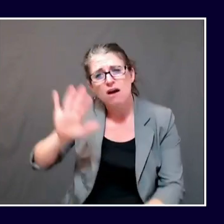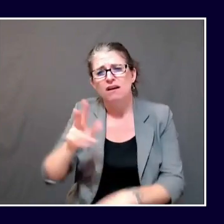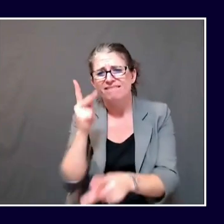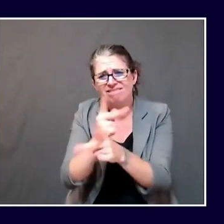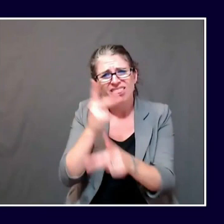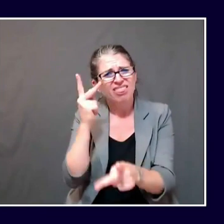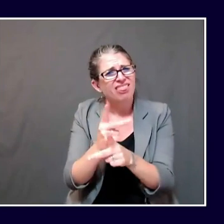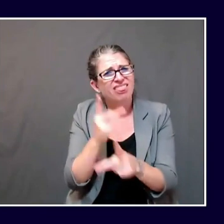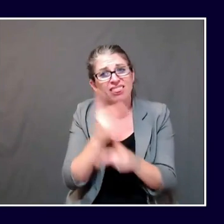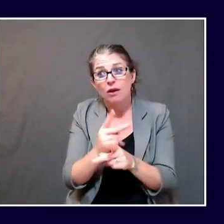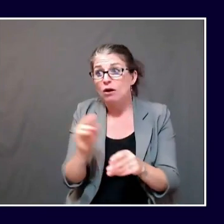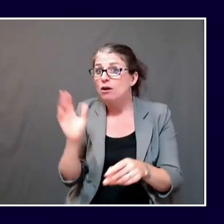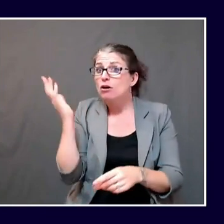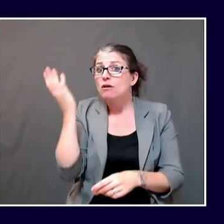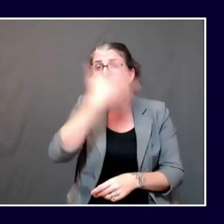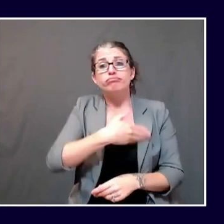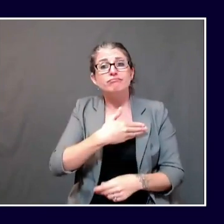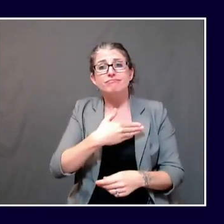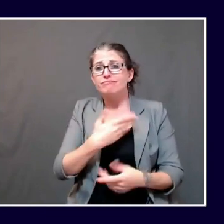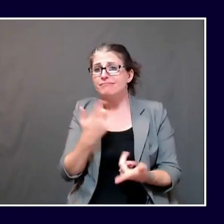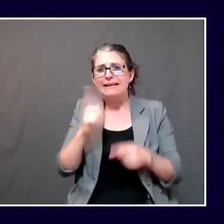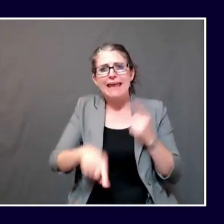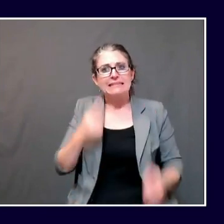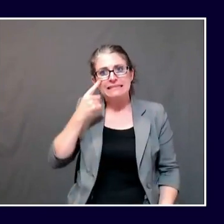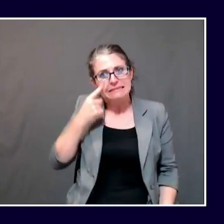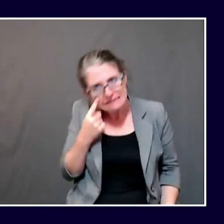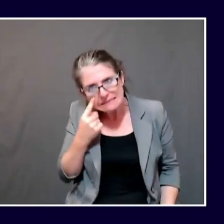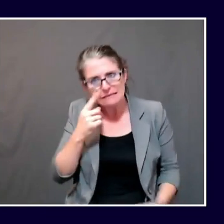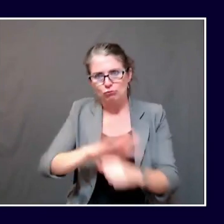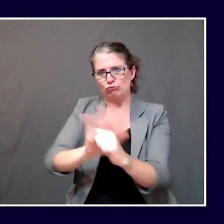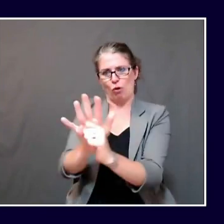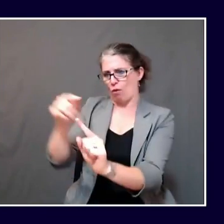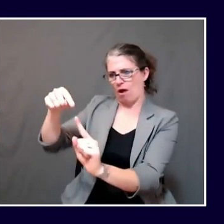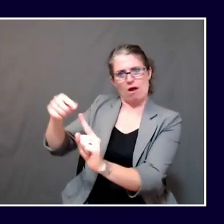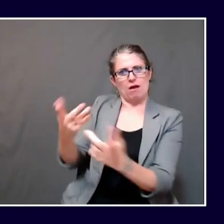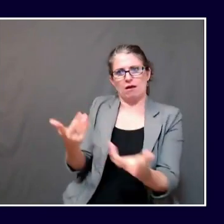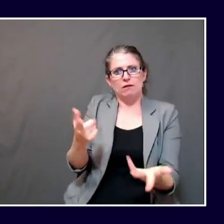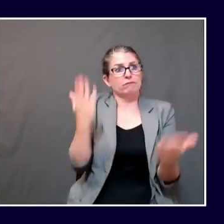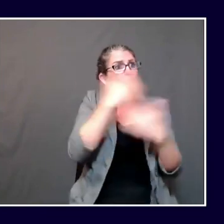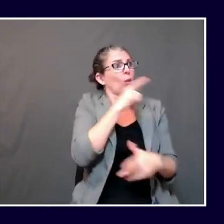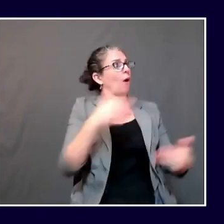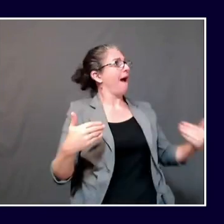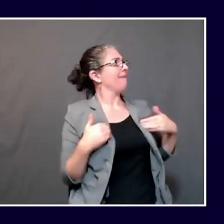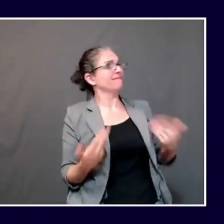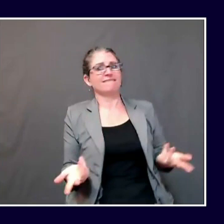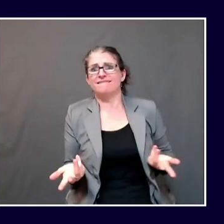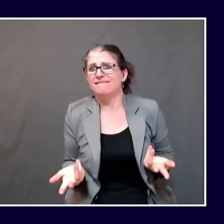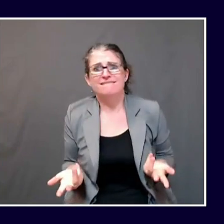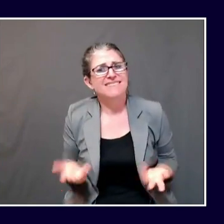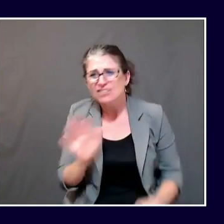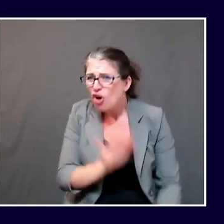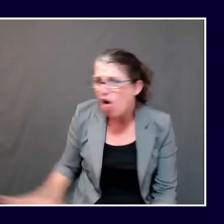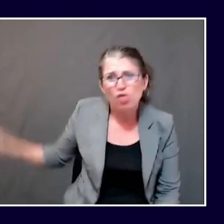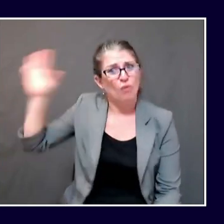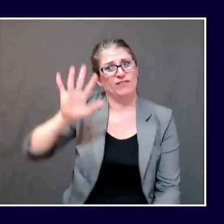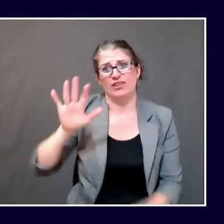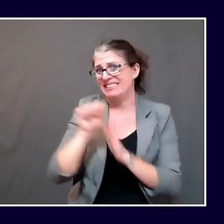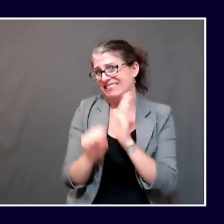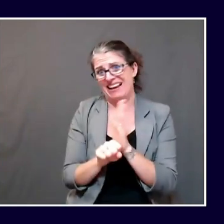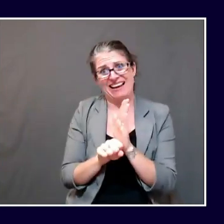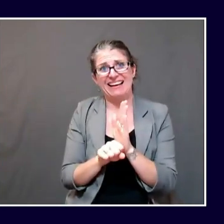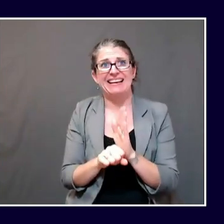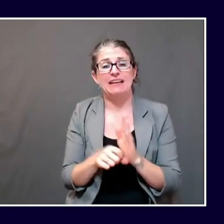an update on some of the outbreaks in which Maine CDC is working on. I'd like to start with an